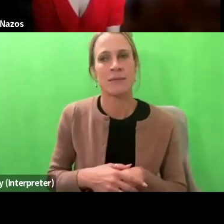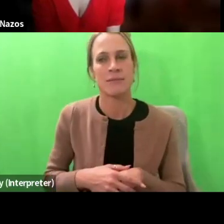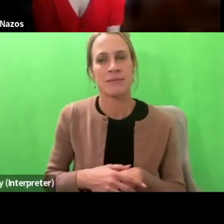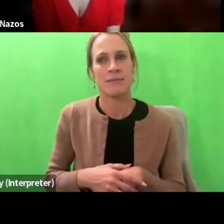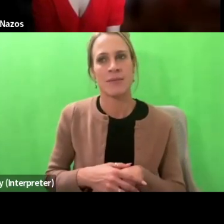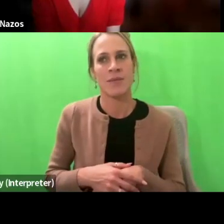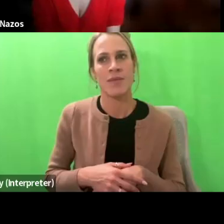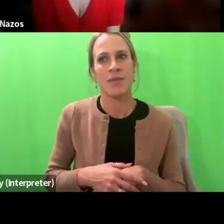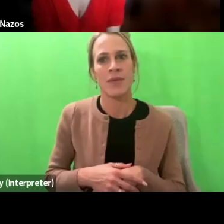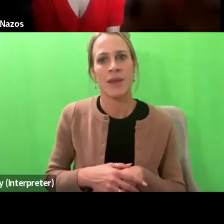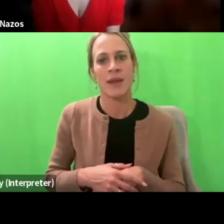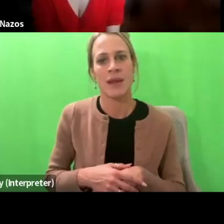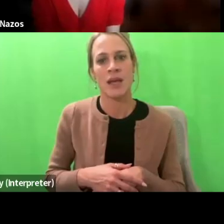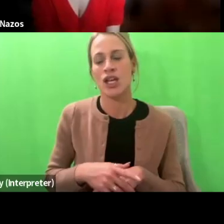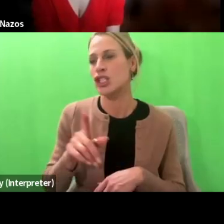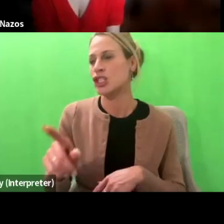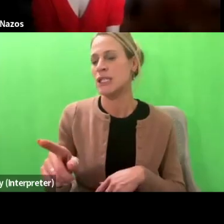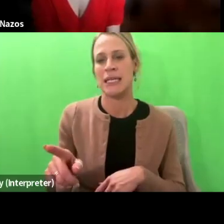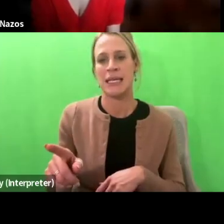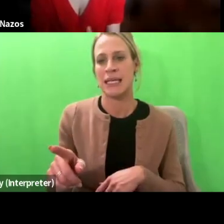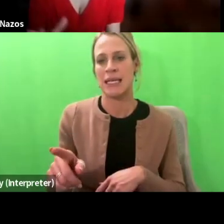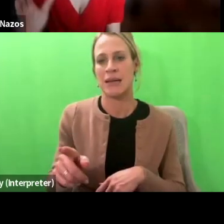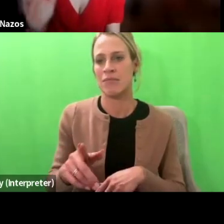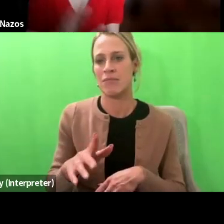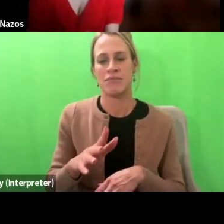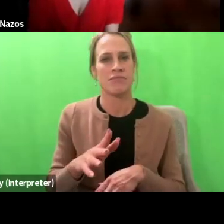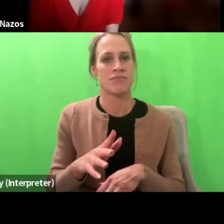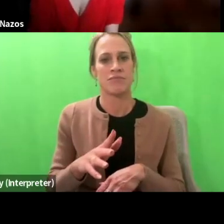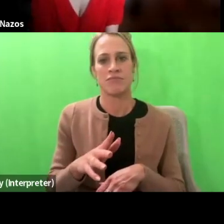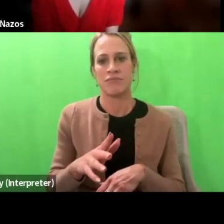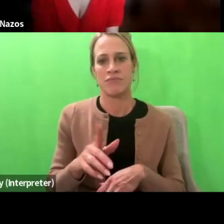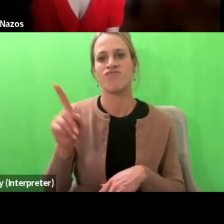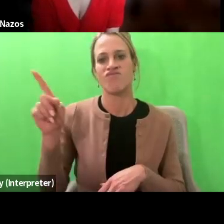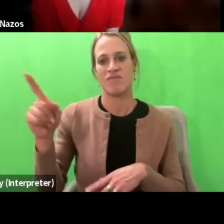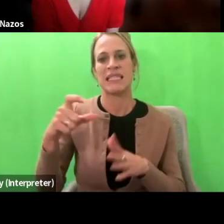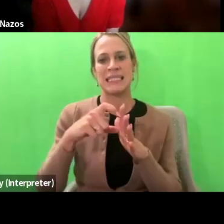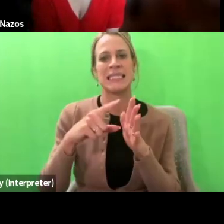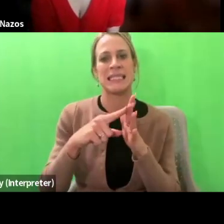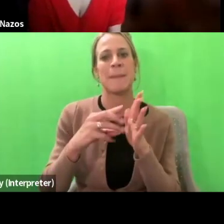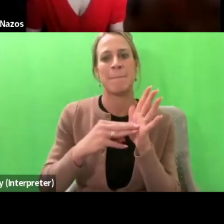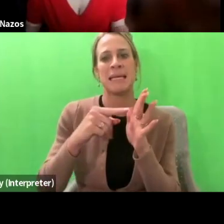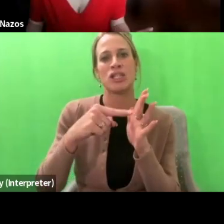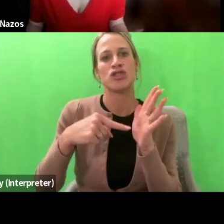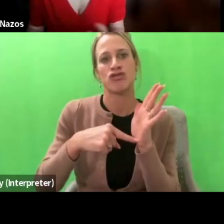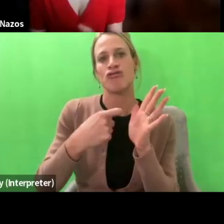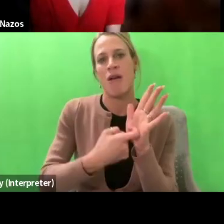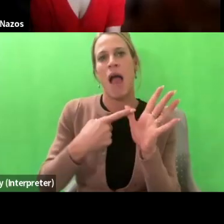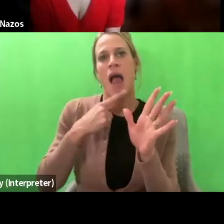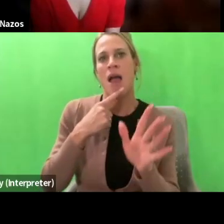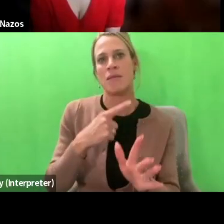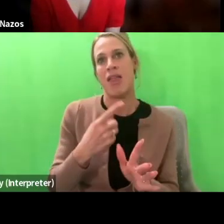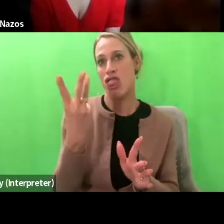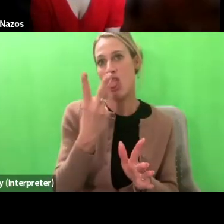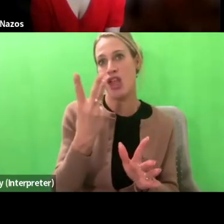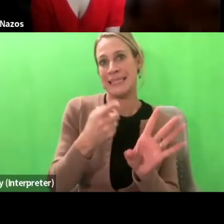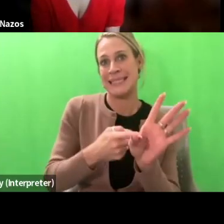name even a second name. She didn't even hesitate. She said Dimitra Kotoula. And that was 13 years